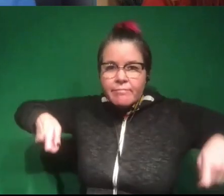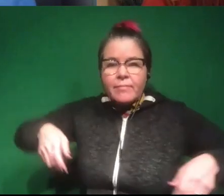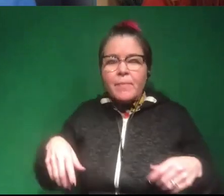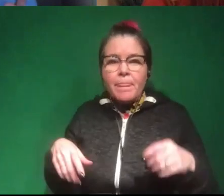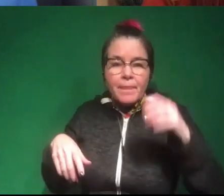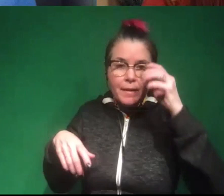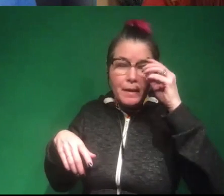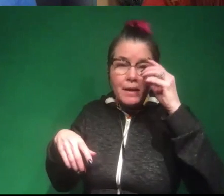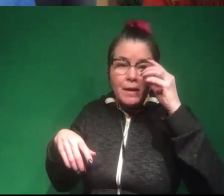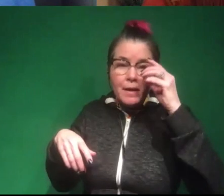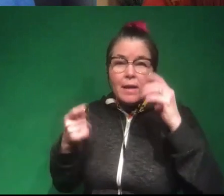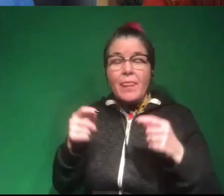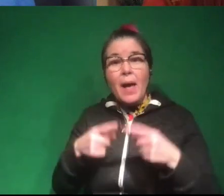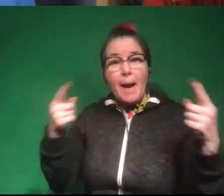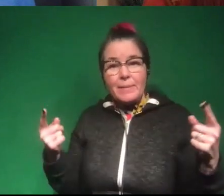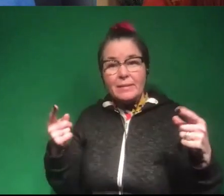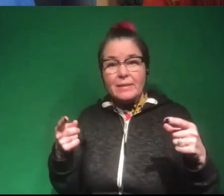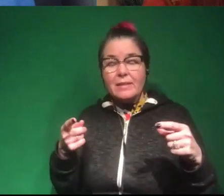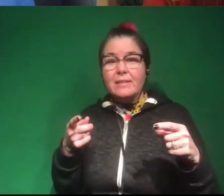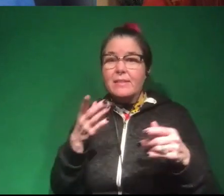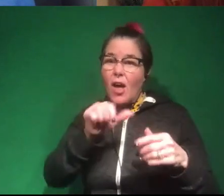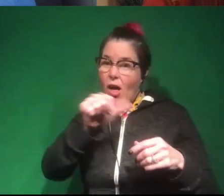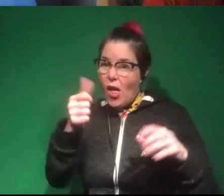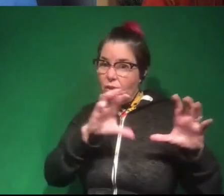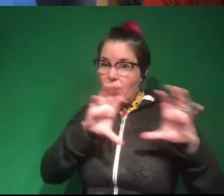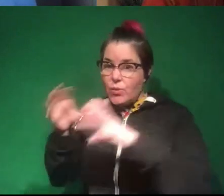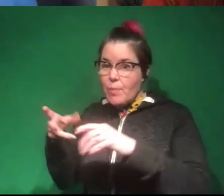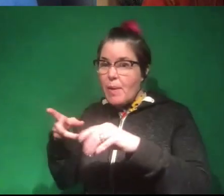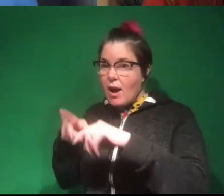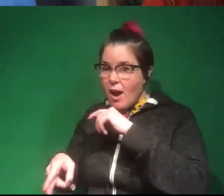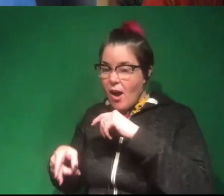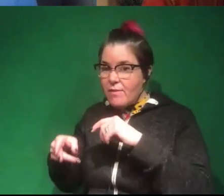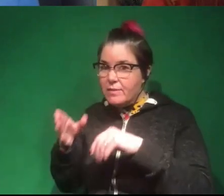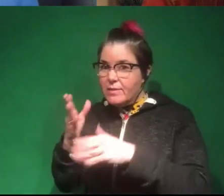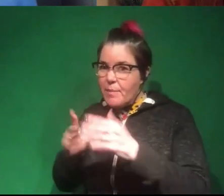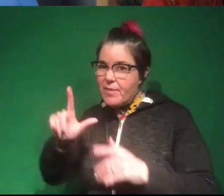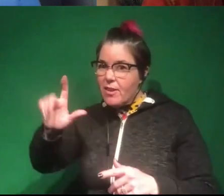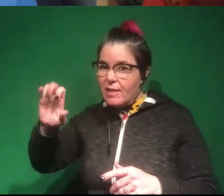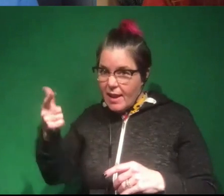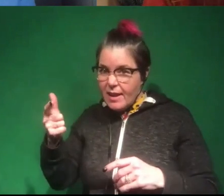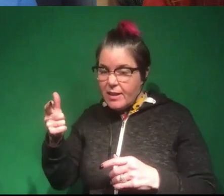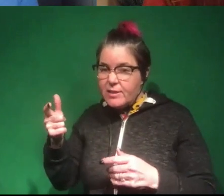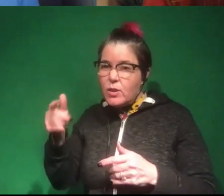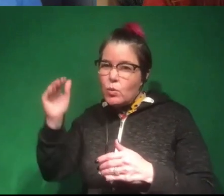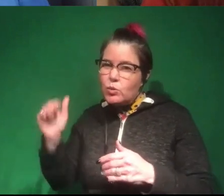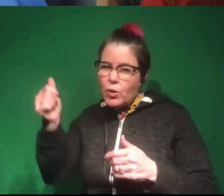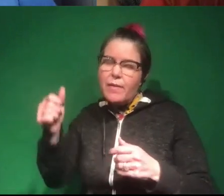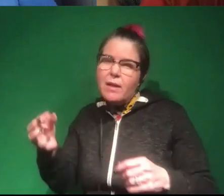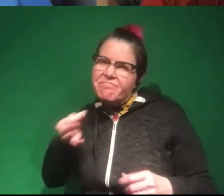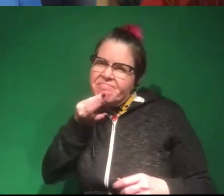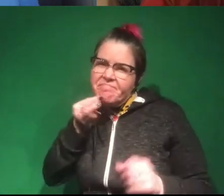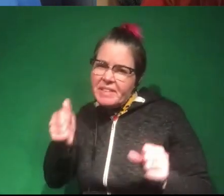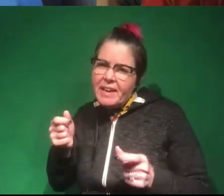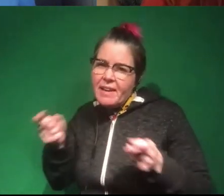they made stumpy ants where they cut some of the leg off and made their legs shorter. And these ants are so robust, they can handle that, no